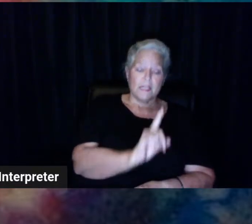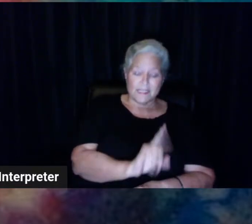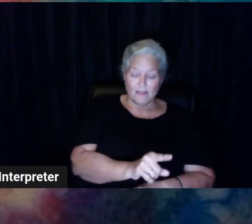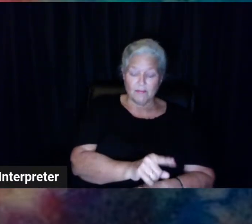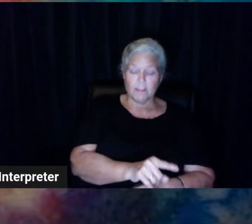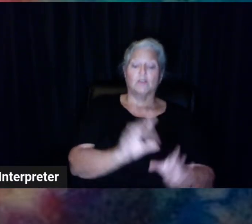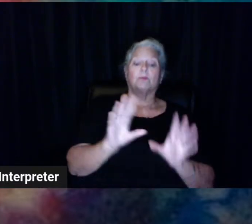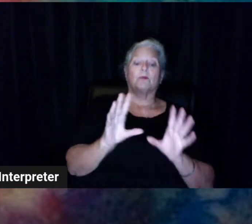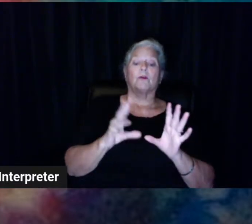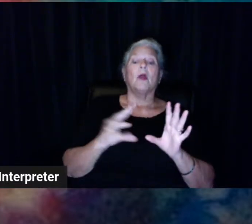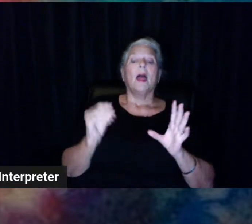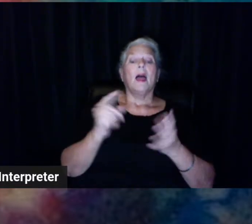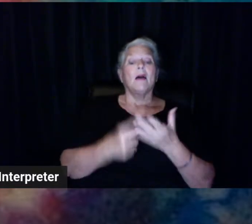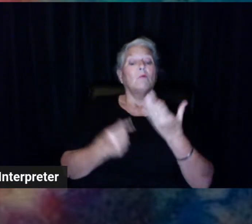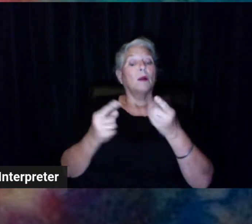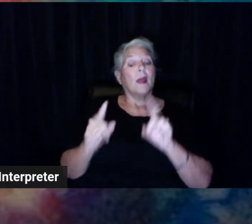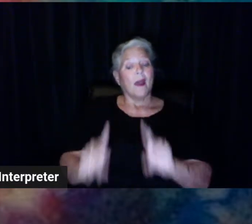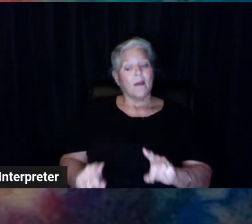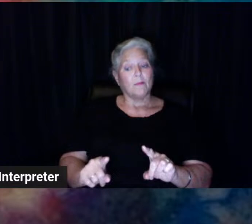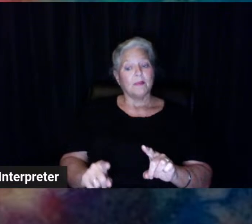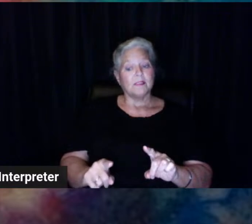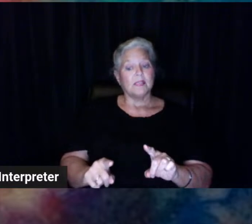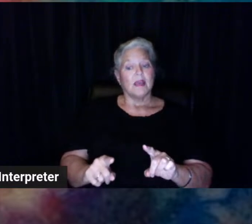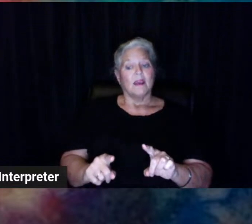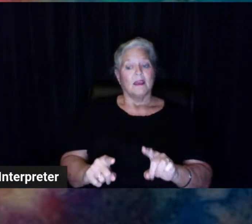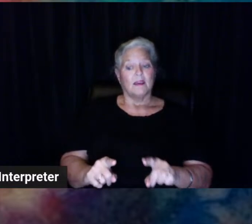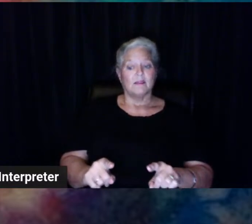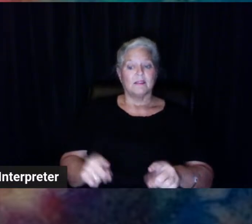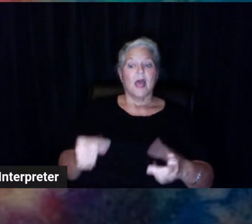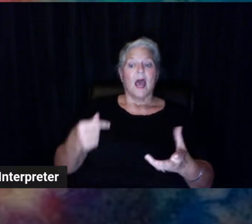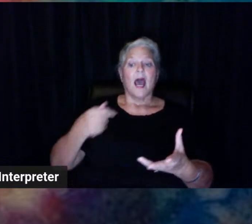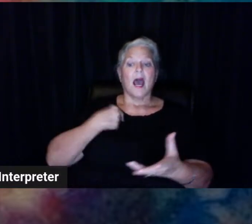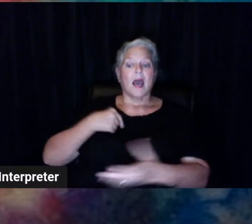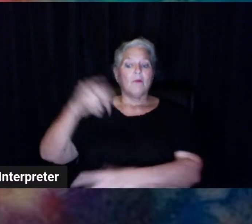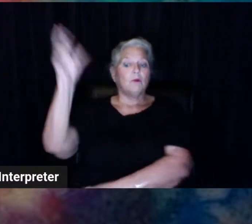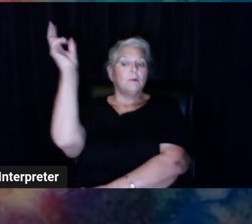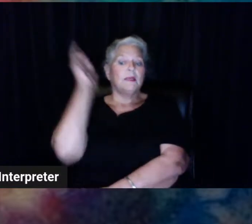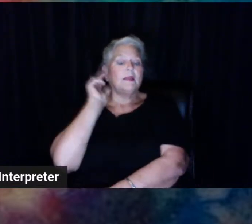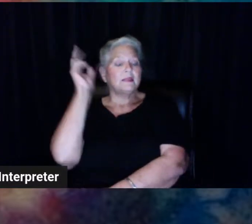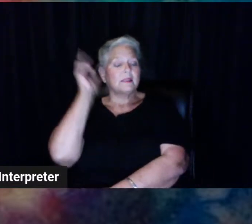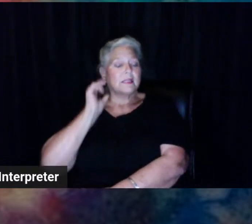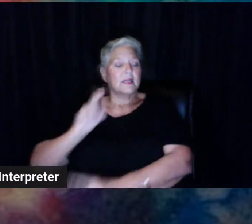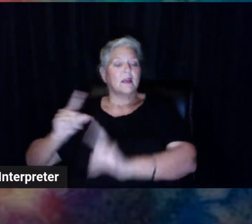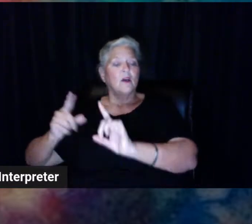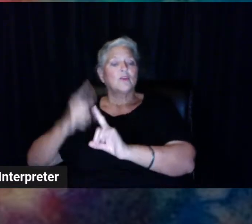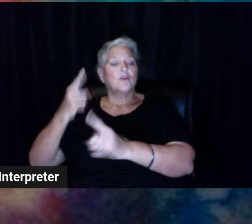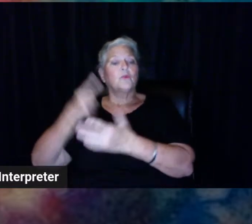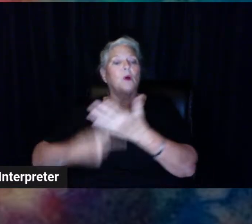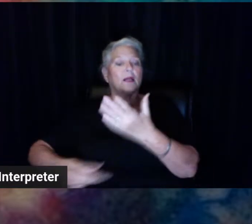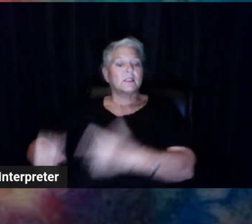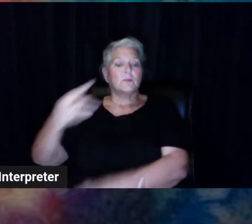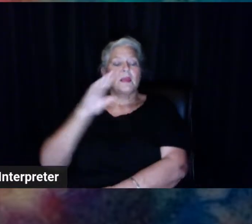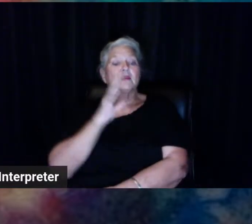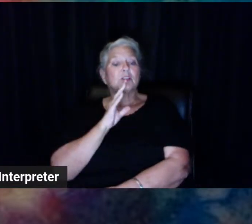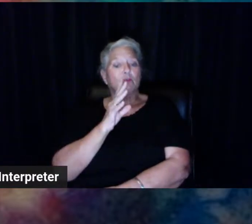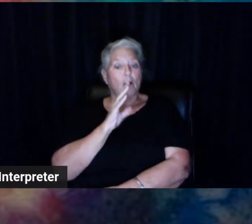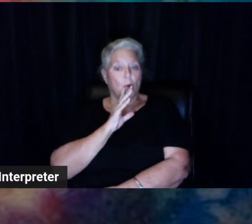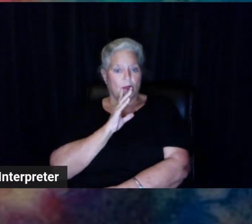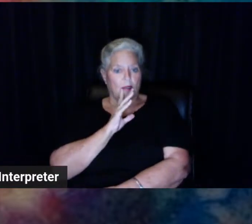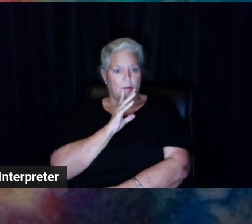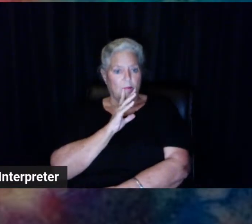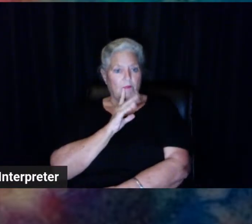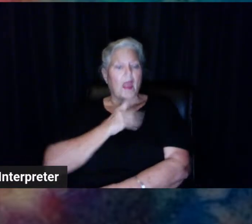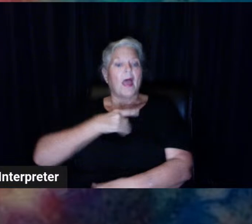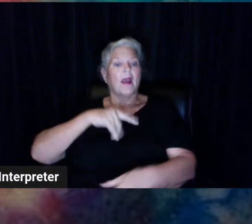certified deaf interpreter. And what happens is I will be listening to what is being